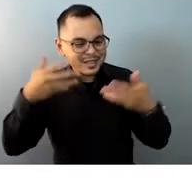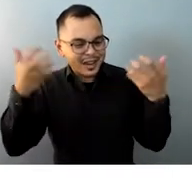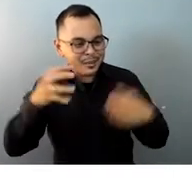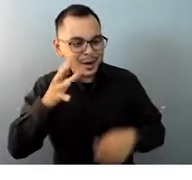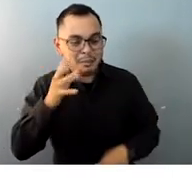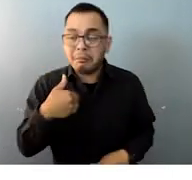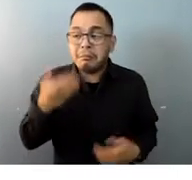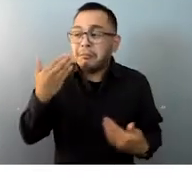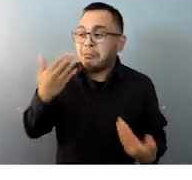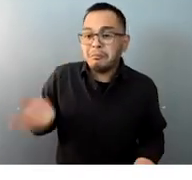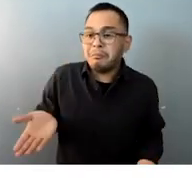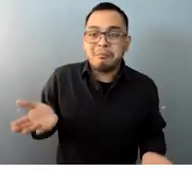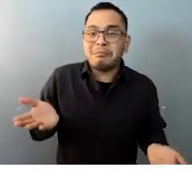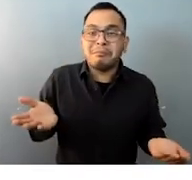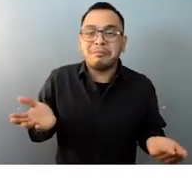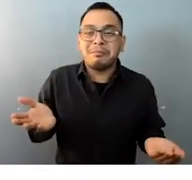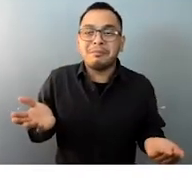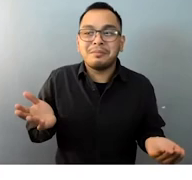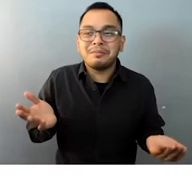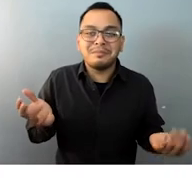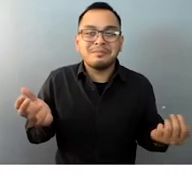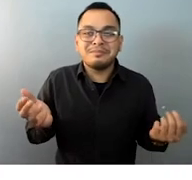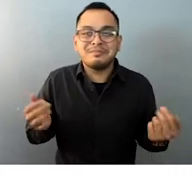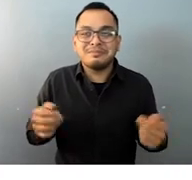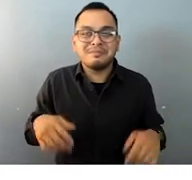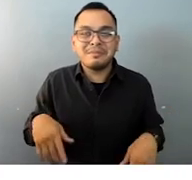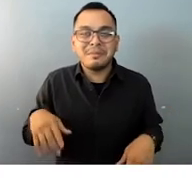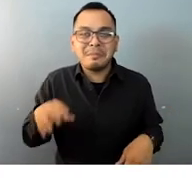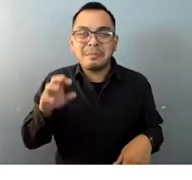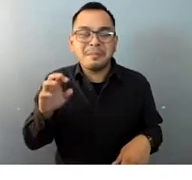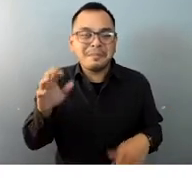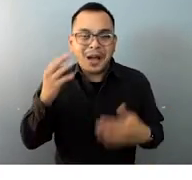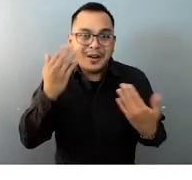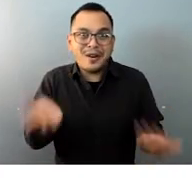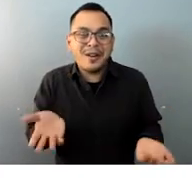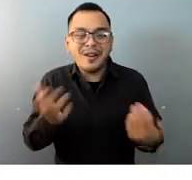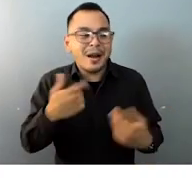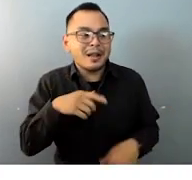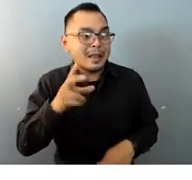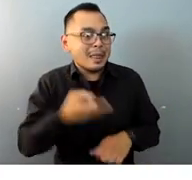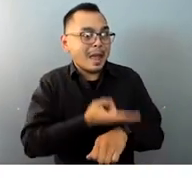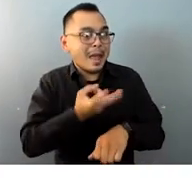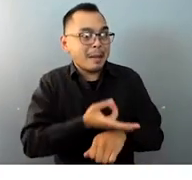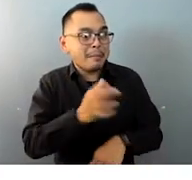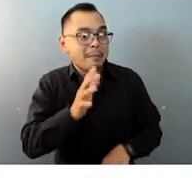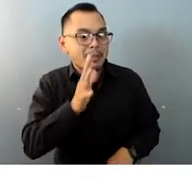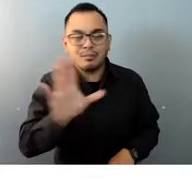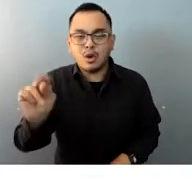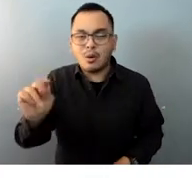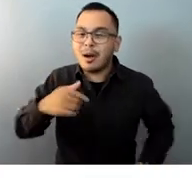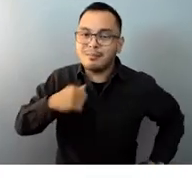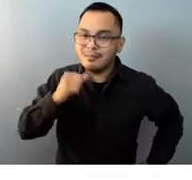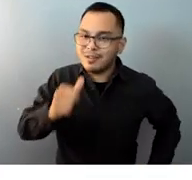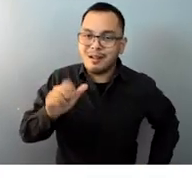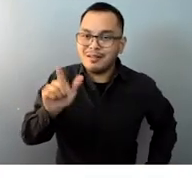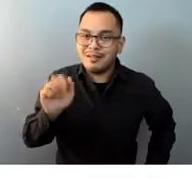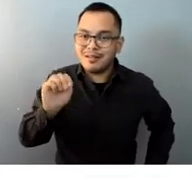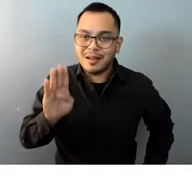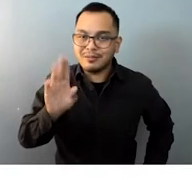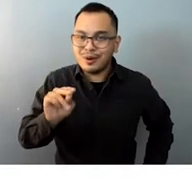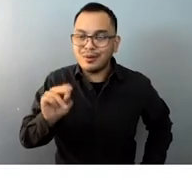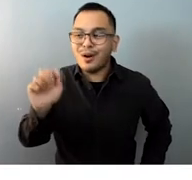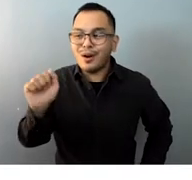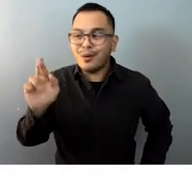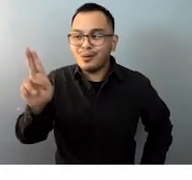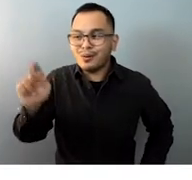Is there an animal for that? Is there an anti? I know, we need to think of one. Lamb mom. Yeah, we need one. Oh no, I am not a lamb. Aruna